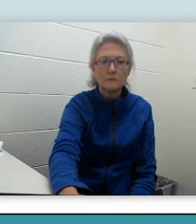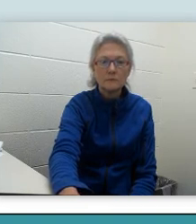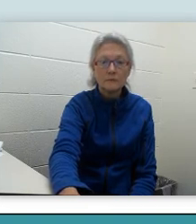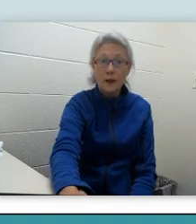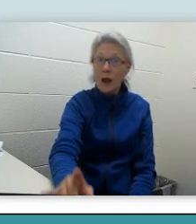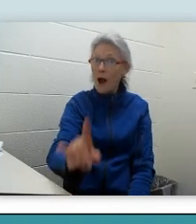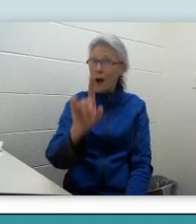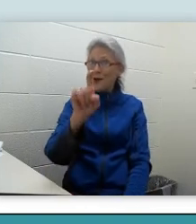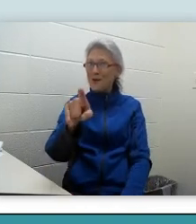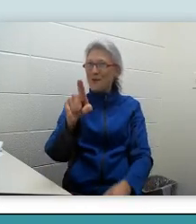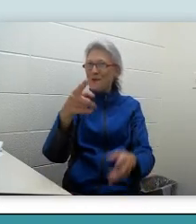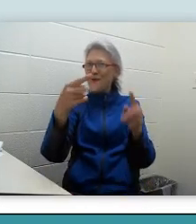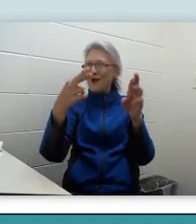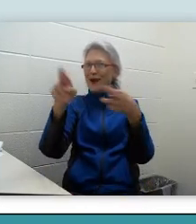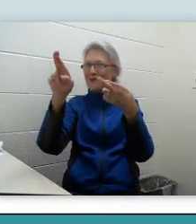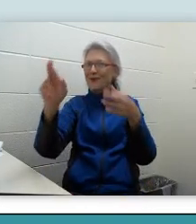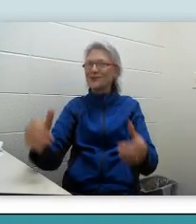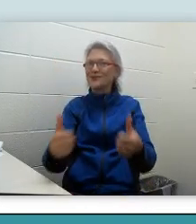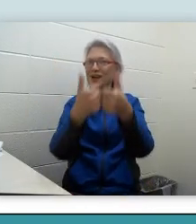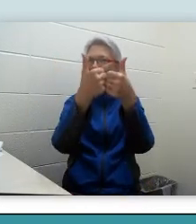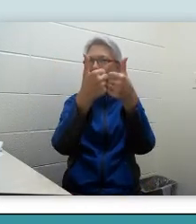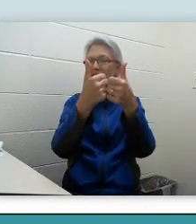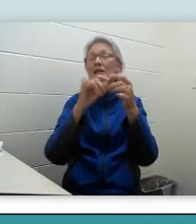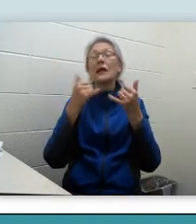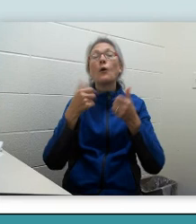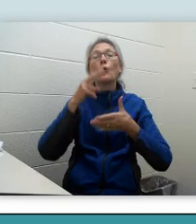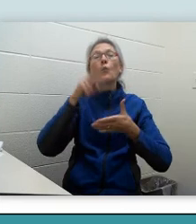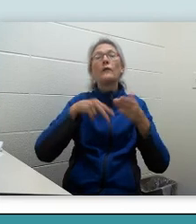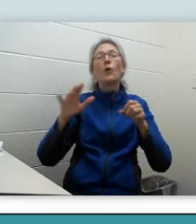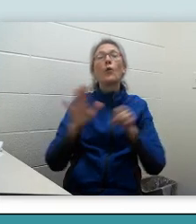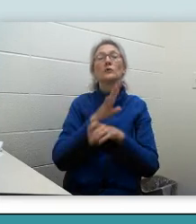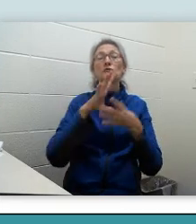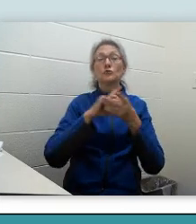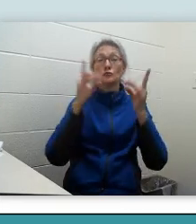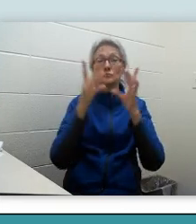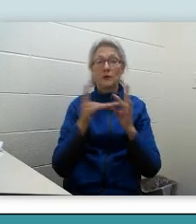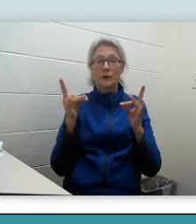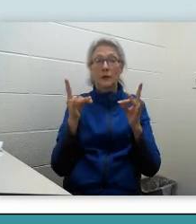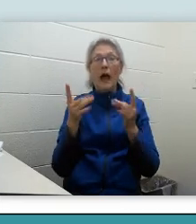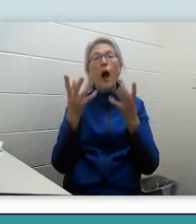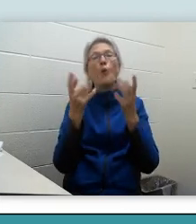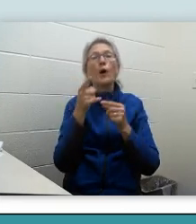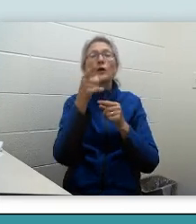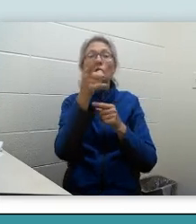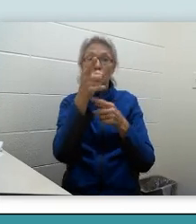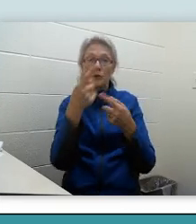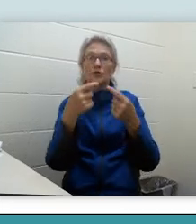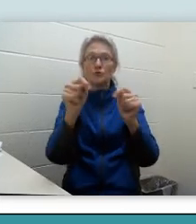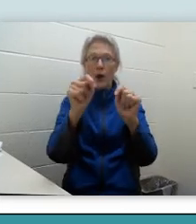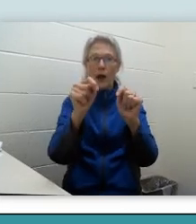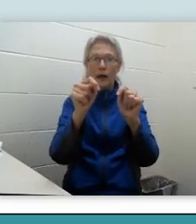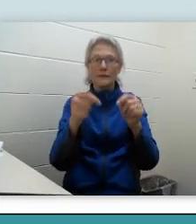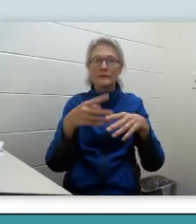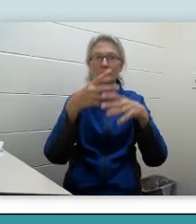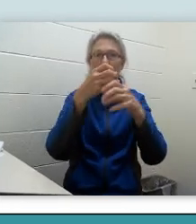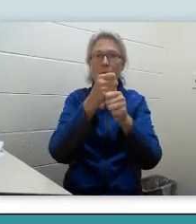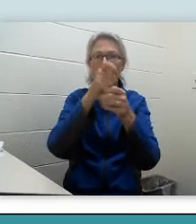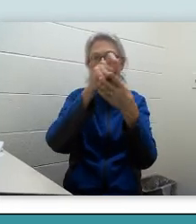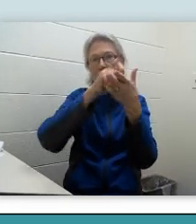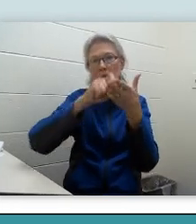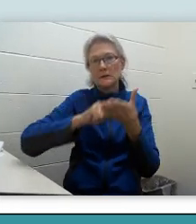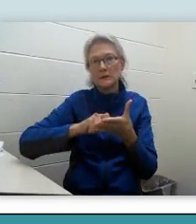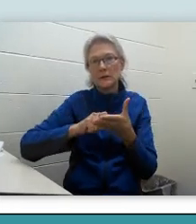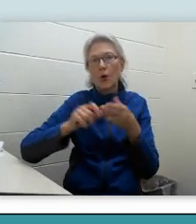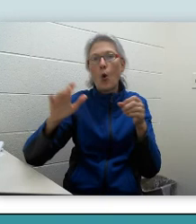Are you up for a challenge? Now that we've read the whole story, I would like you to try and summarize the